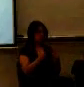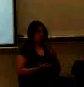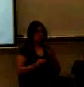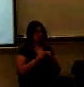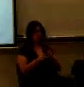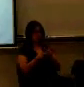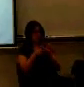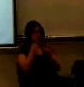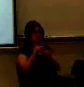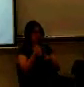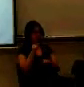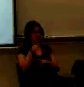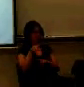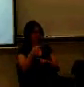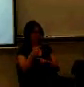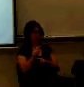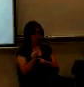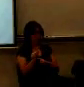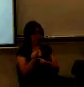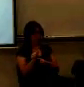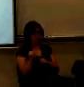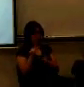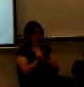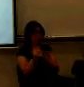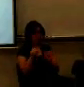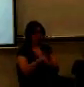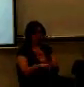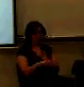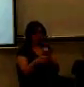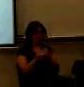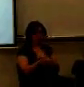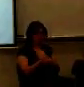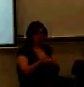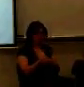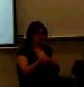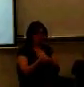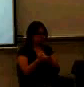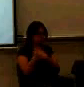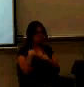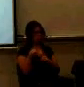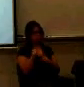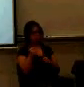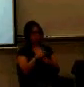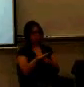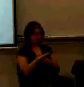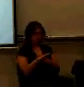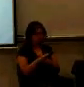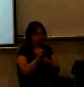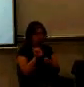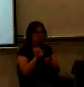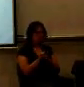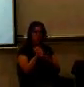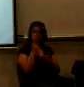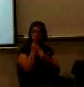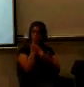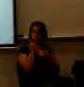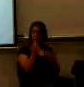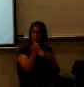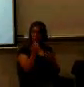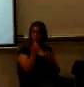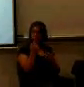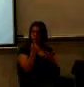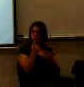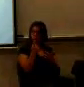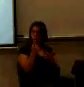extra demand from the algae, and that kills the fish. So there's another area. That said,